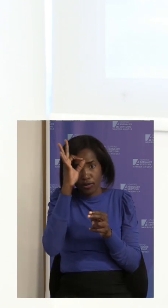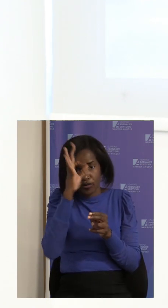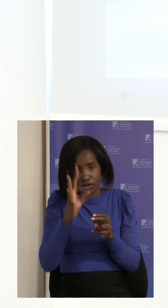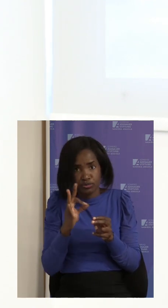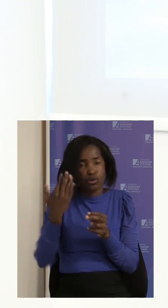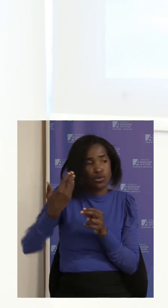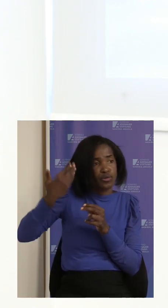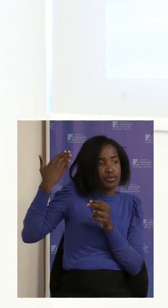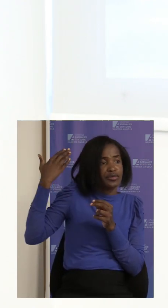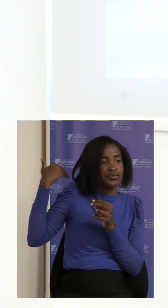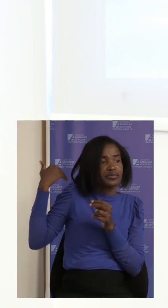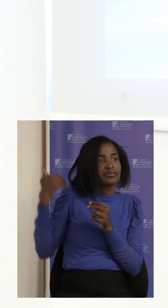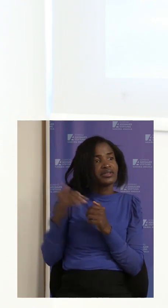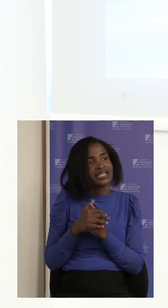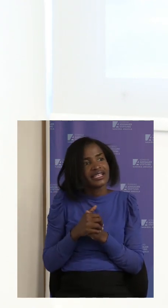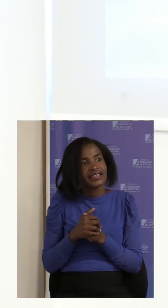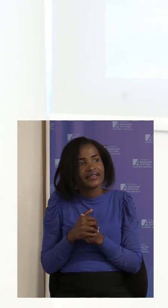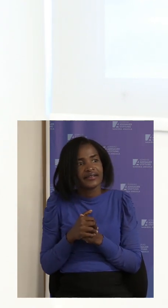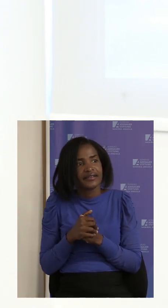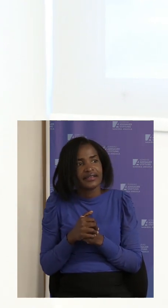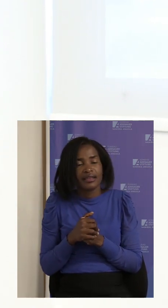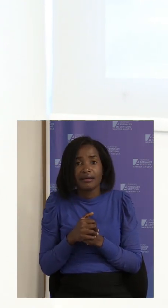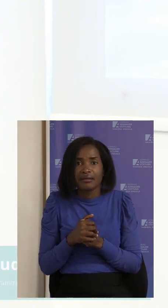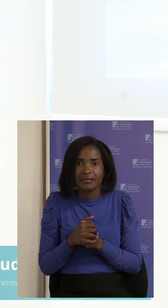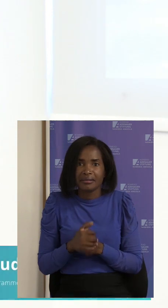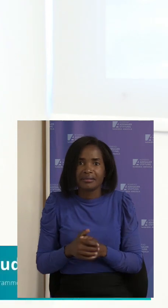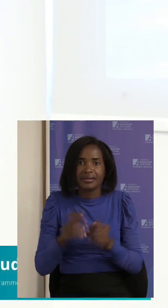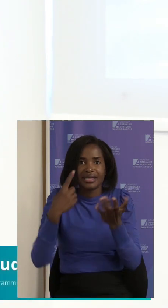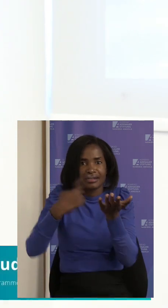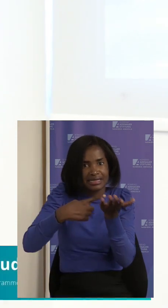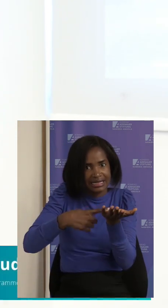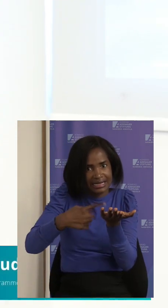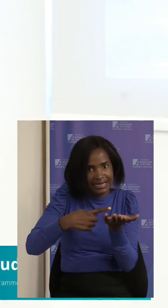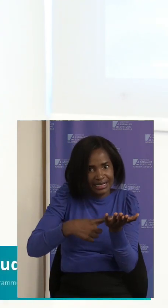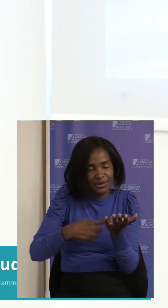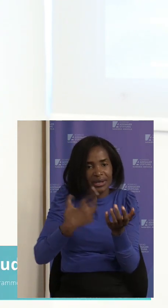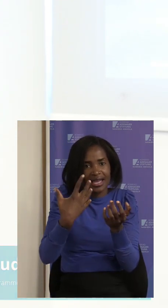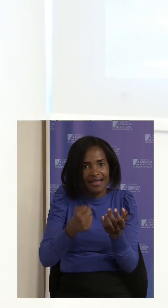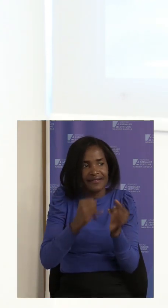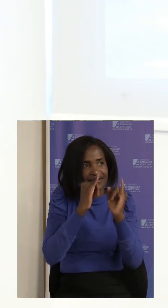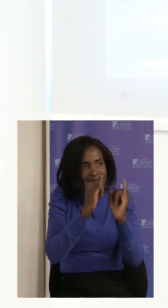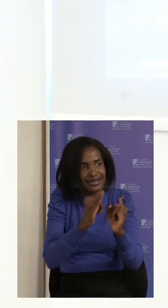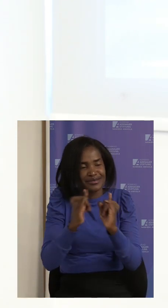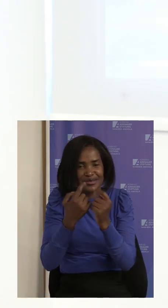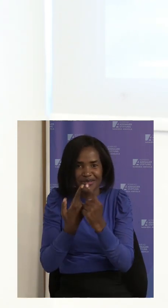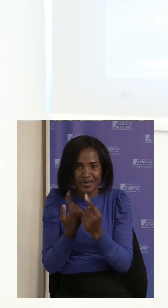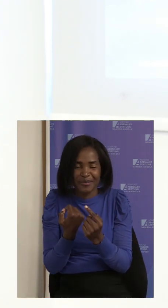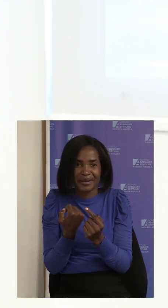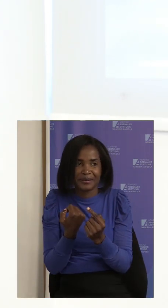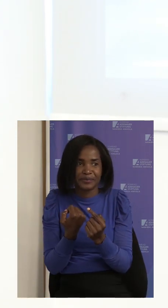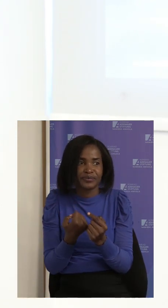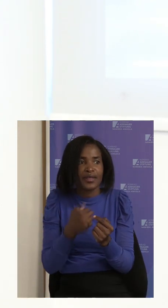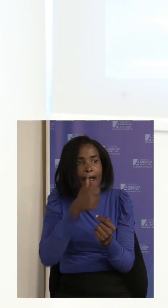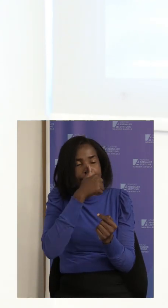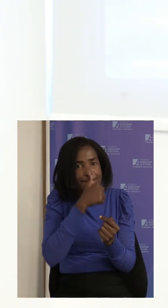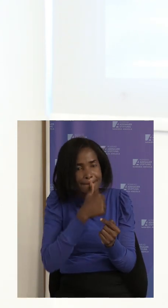the past week been very excited for this debate coming up. We've had individuals from the